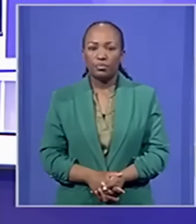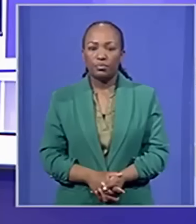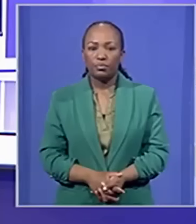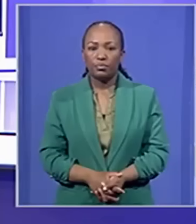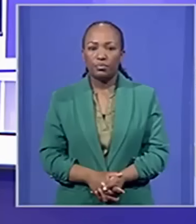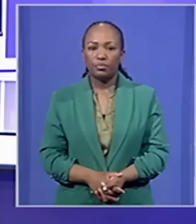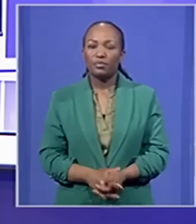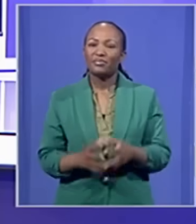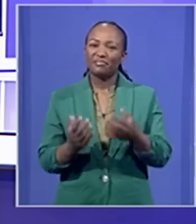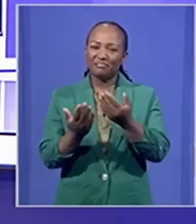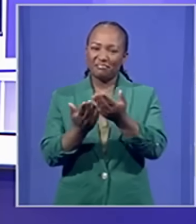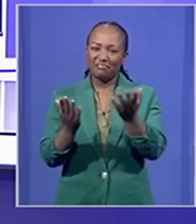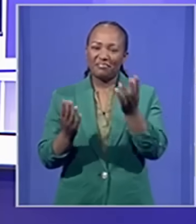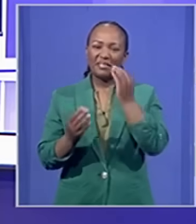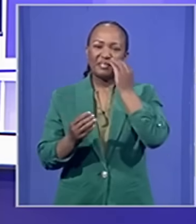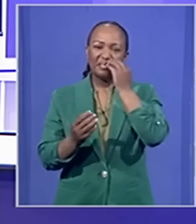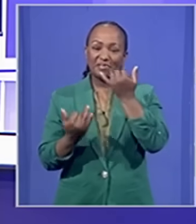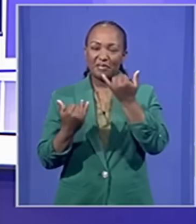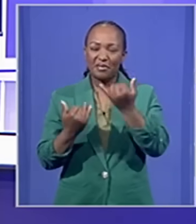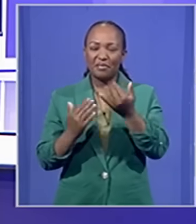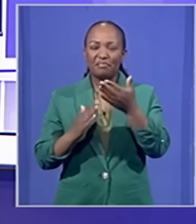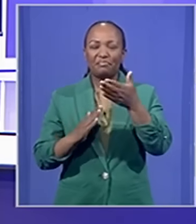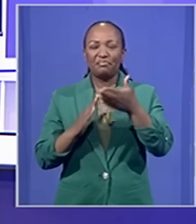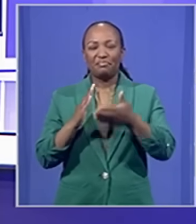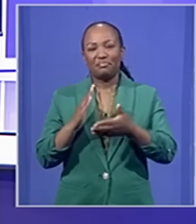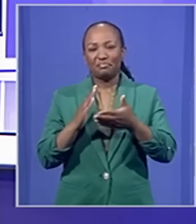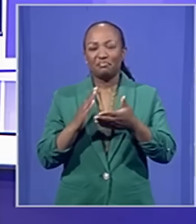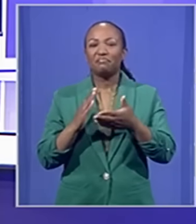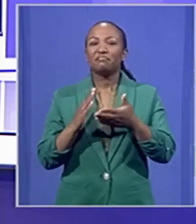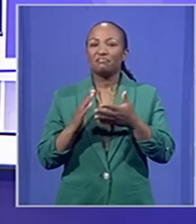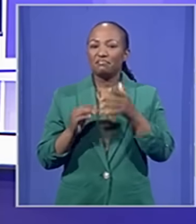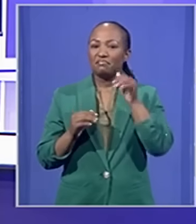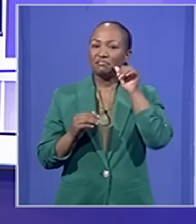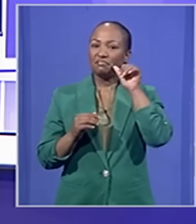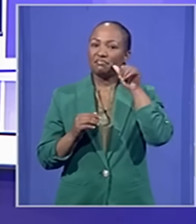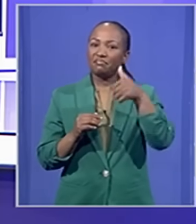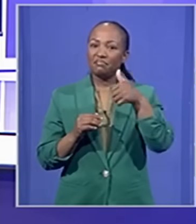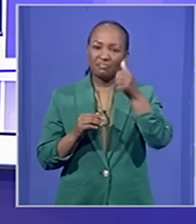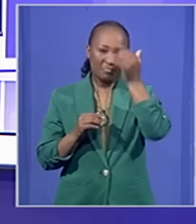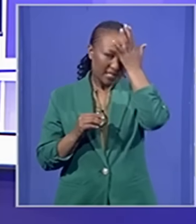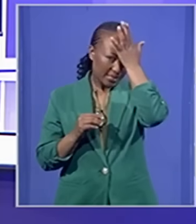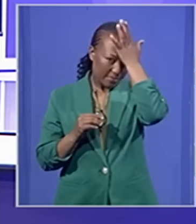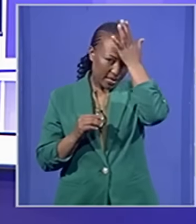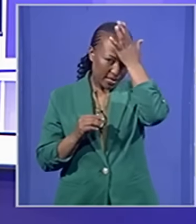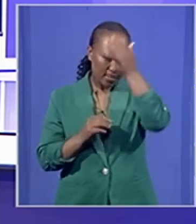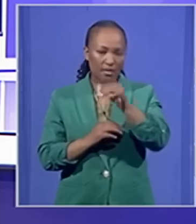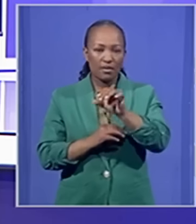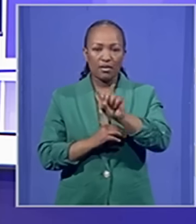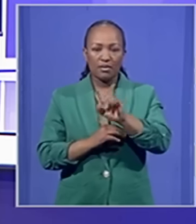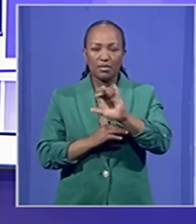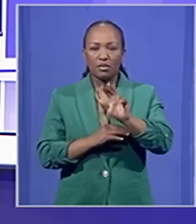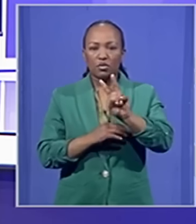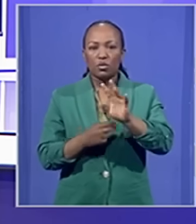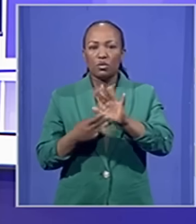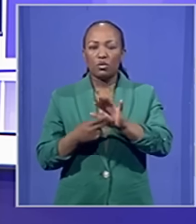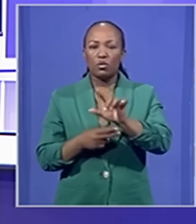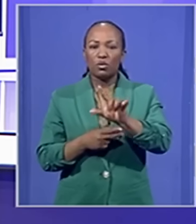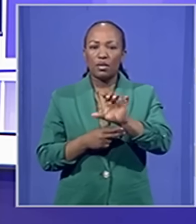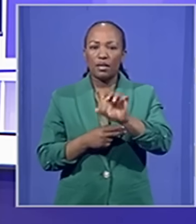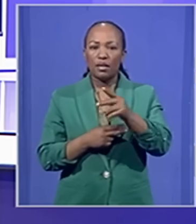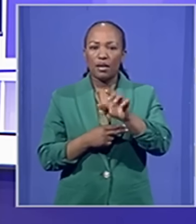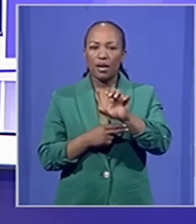Motho wetso di ndile kalo tsa segong jono dikgang kgaso e latelang ya sepedi ka moso mo SABC2 le SABC